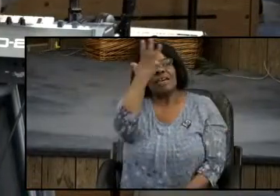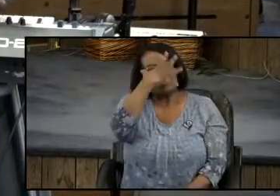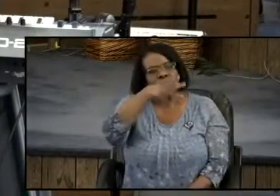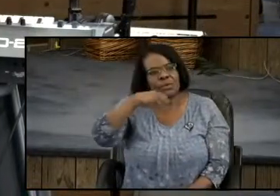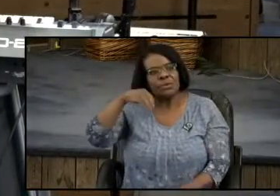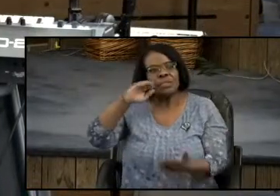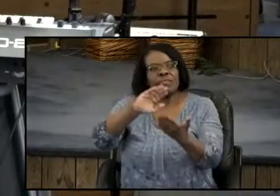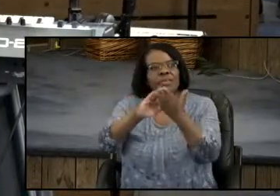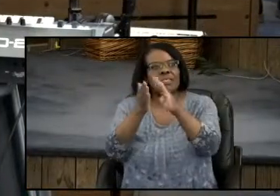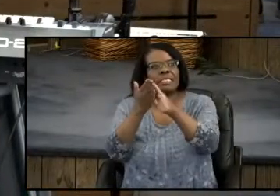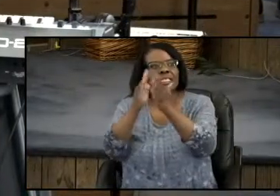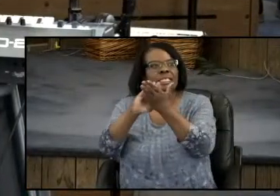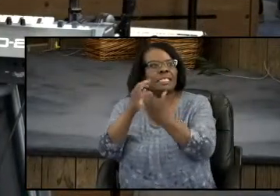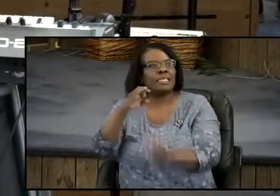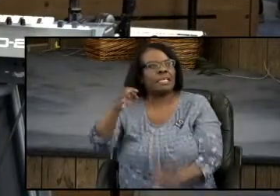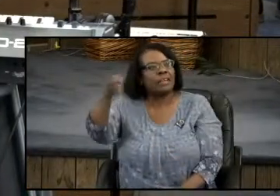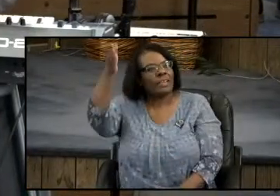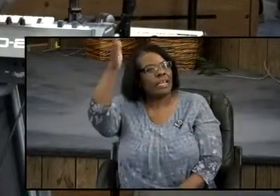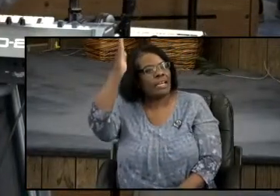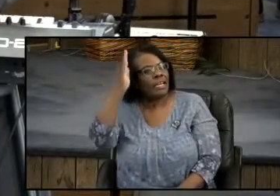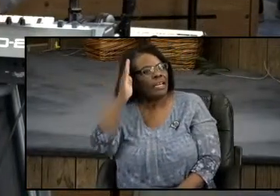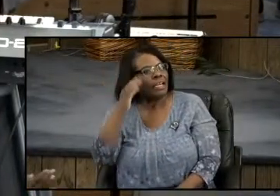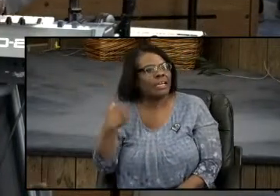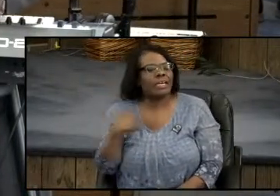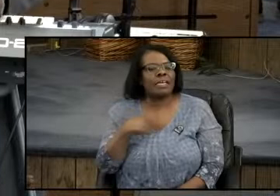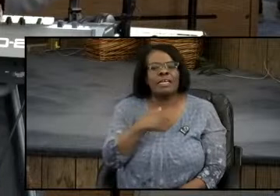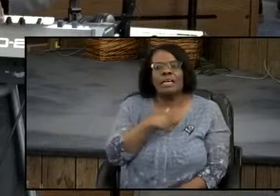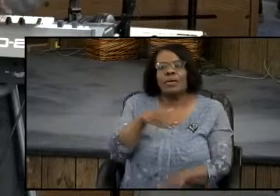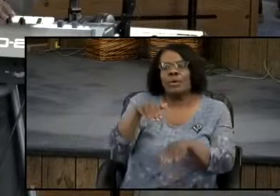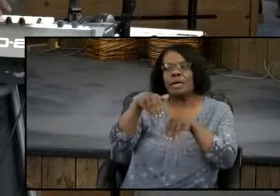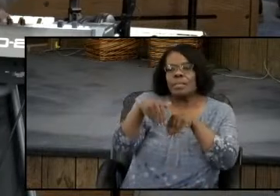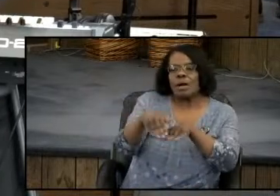Zion. One more time.